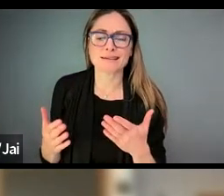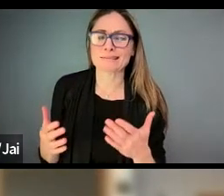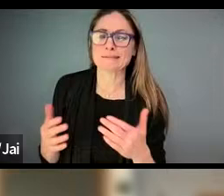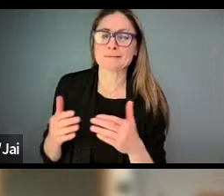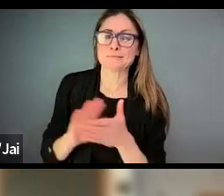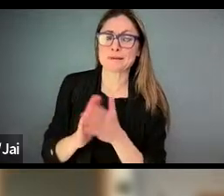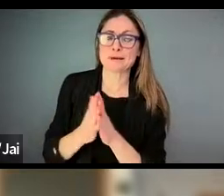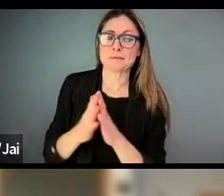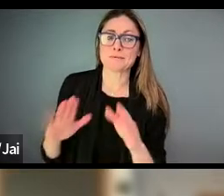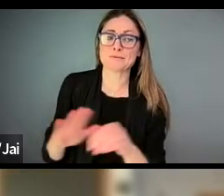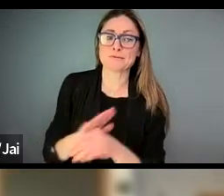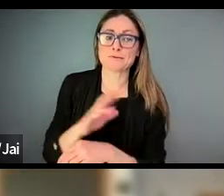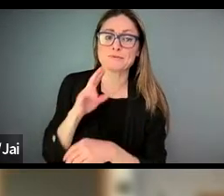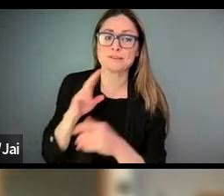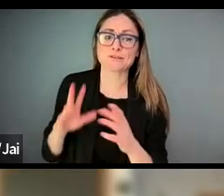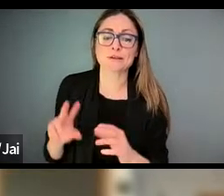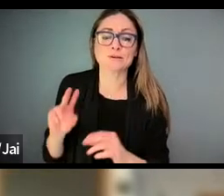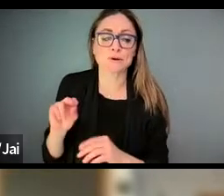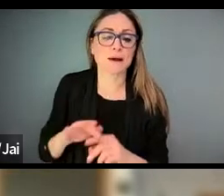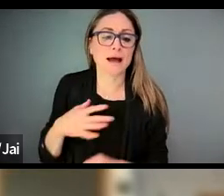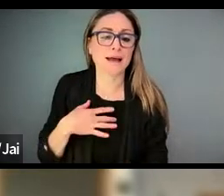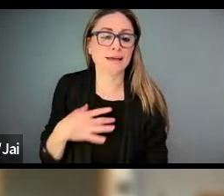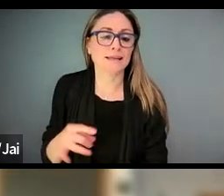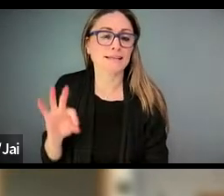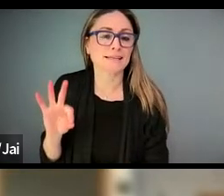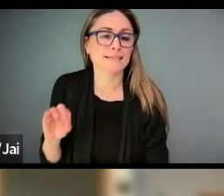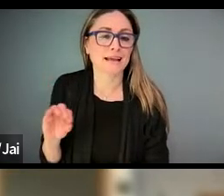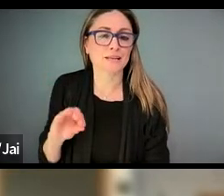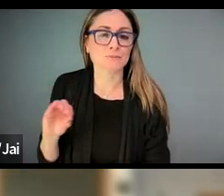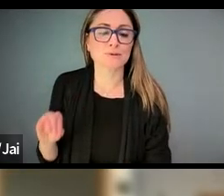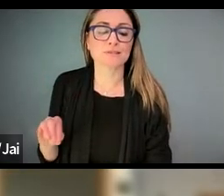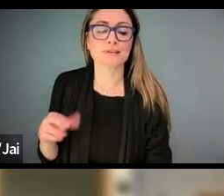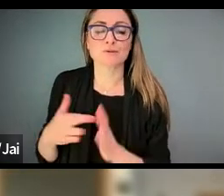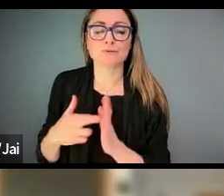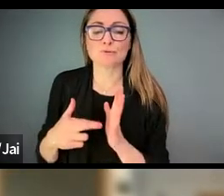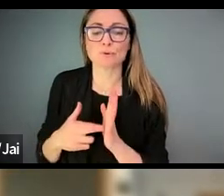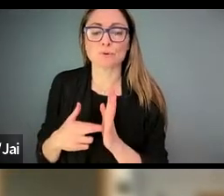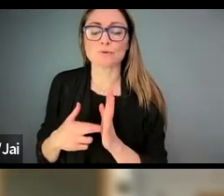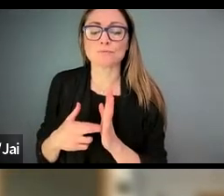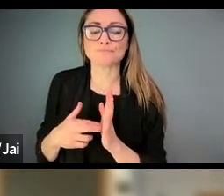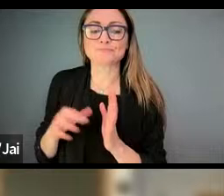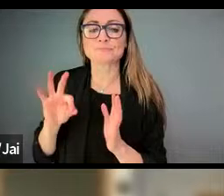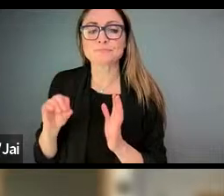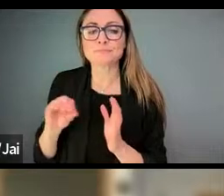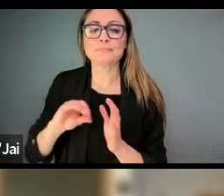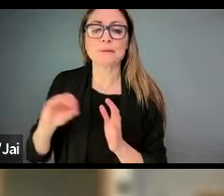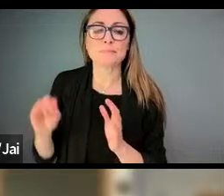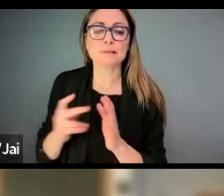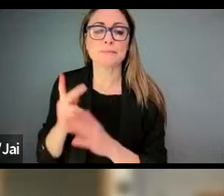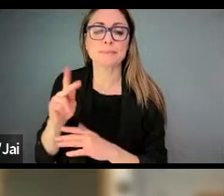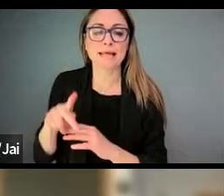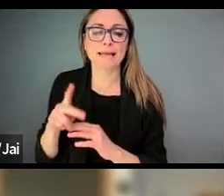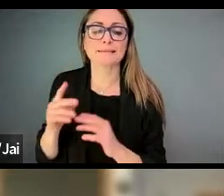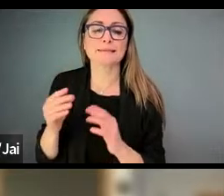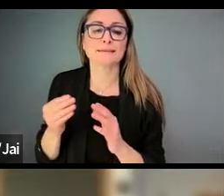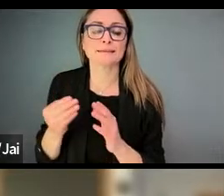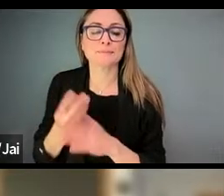vegetarian, but I like the 90% rule. So I think that's a good goal, and really enjoy it when you